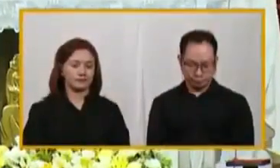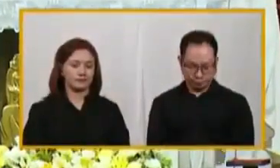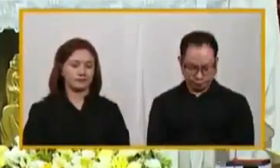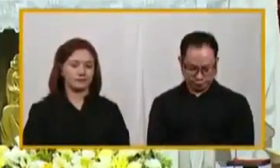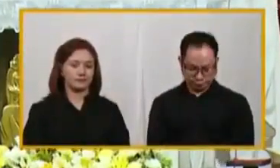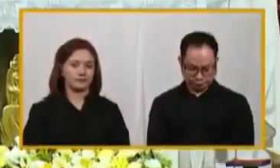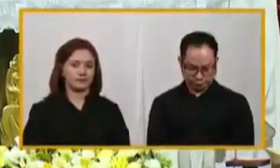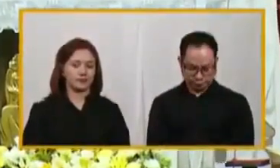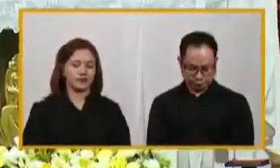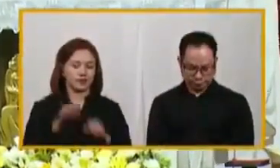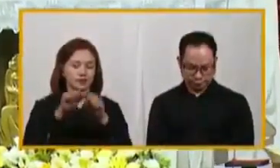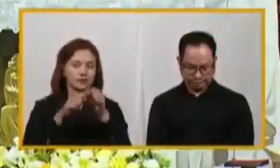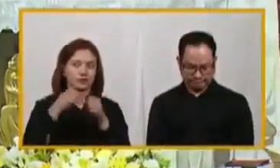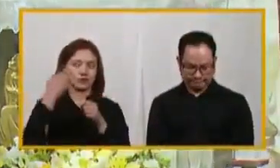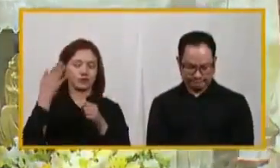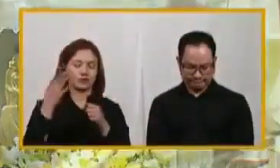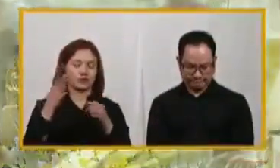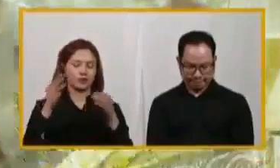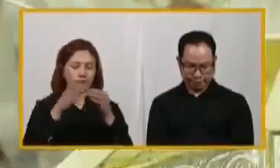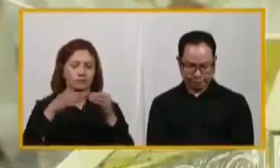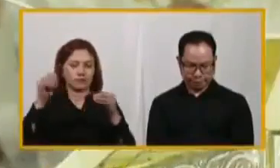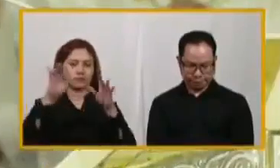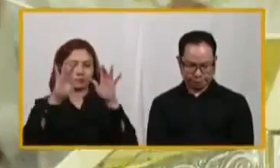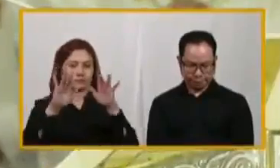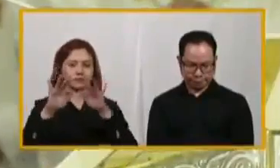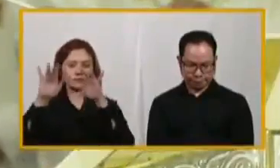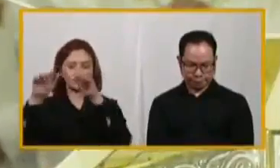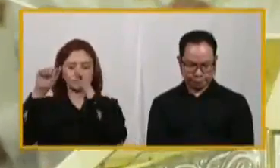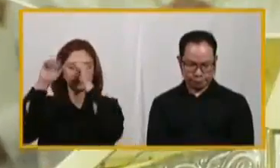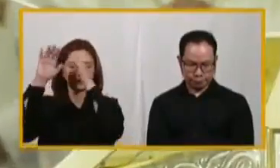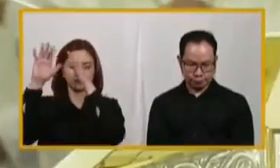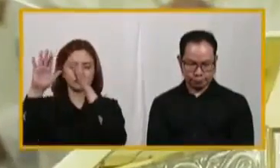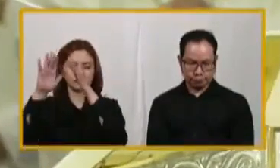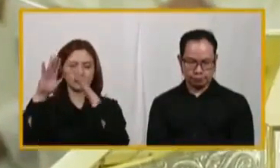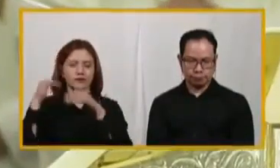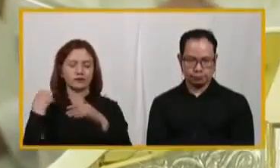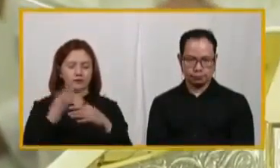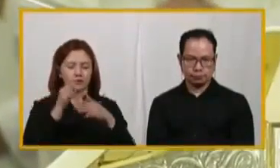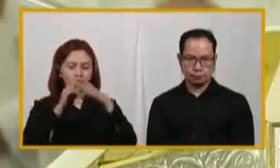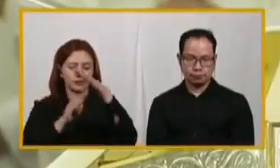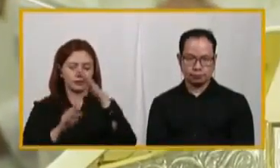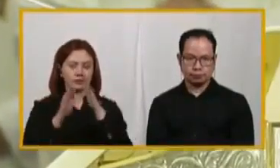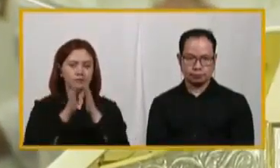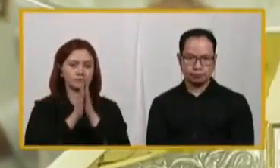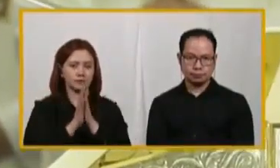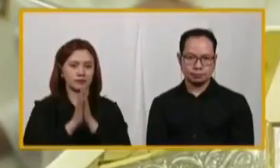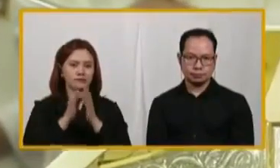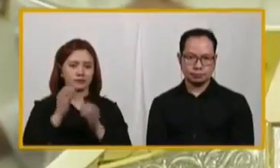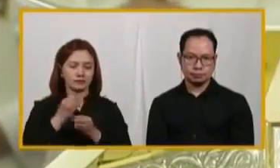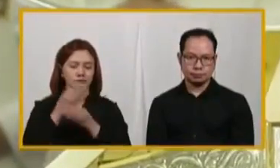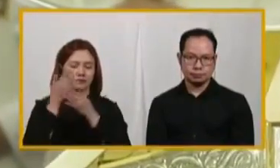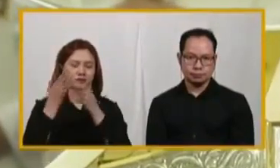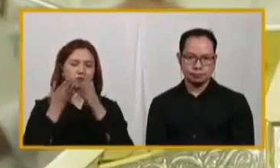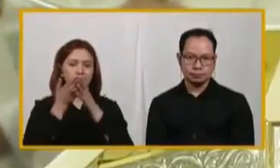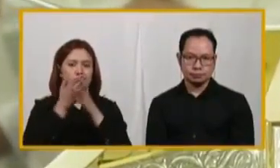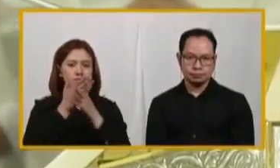To you, therefore, most merciful Father, we make humble prayer and petition through Jesus Christ, your